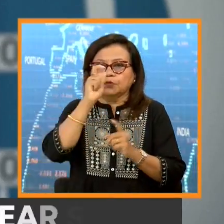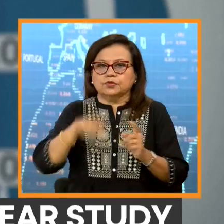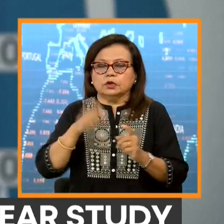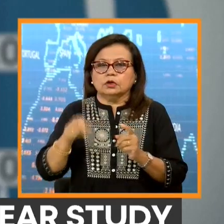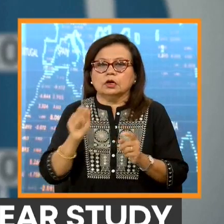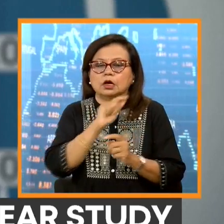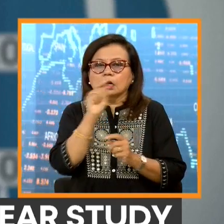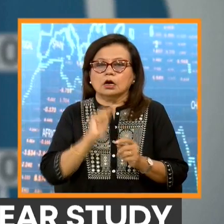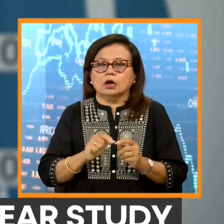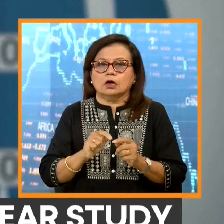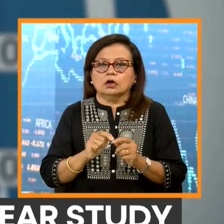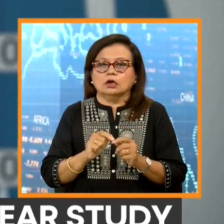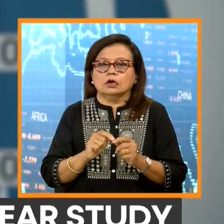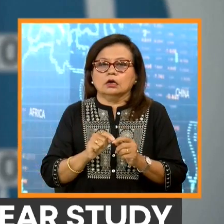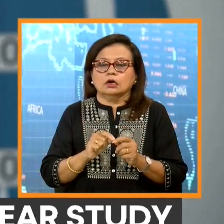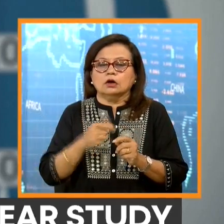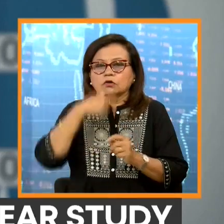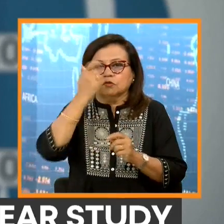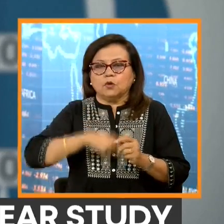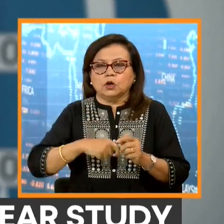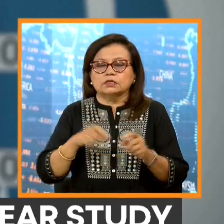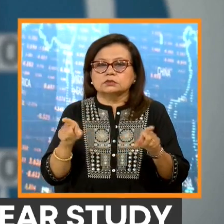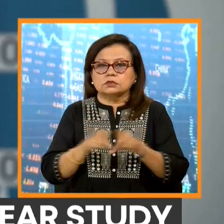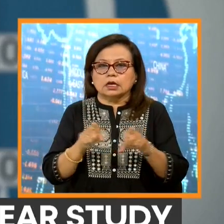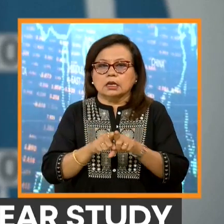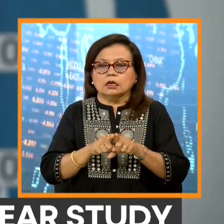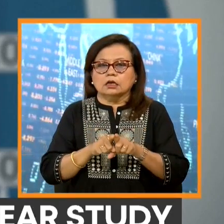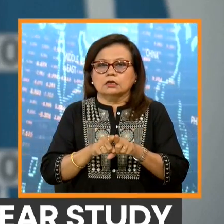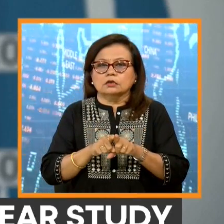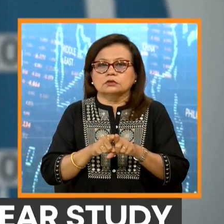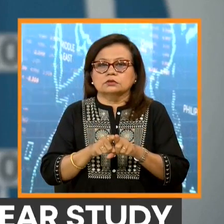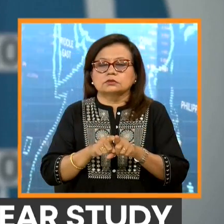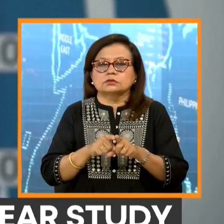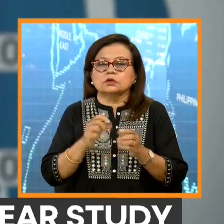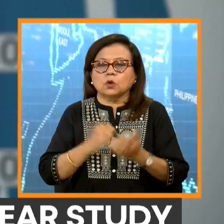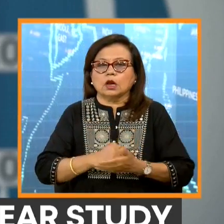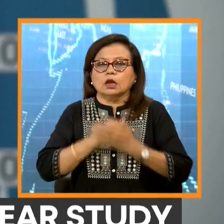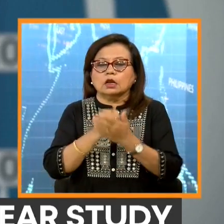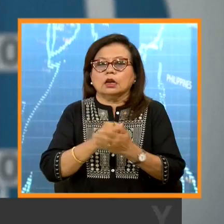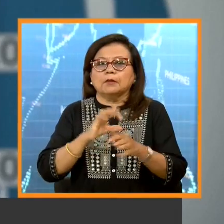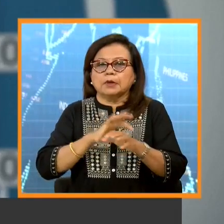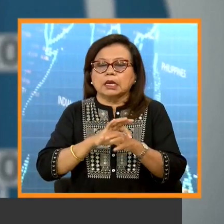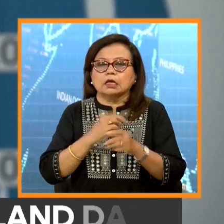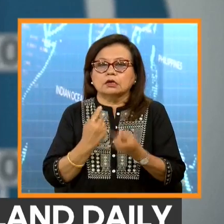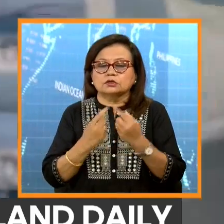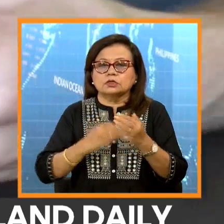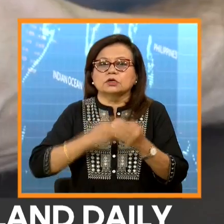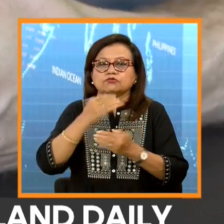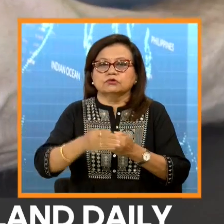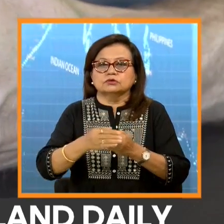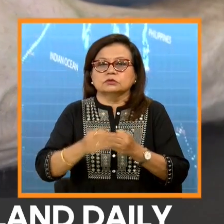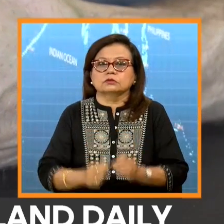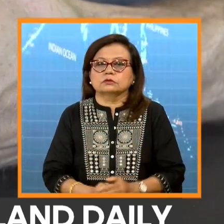the health, and obviously what their bodies are like, which ultimately, at the end of the day, is going to help medical research for the future.